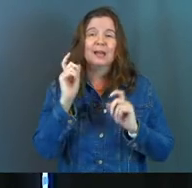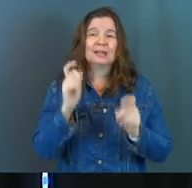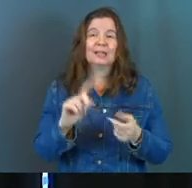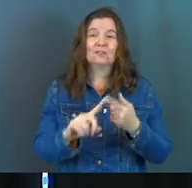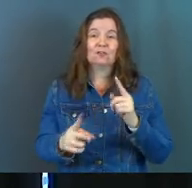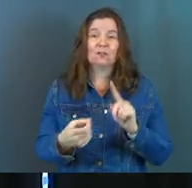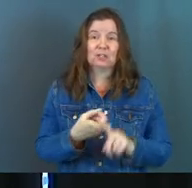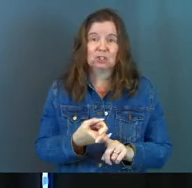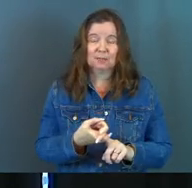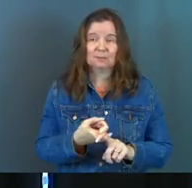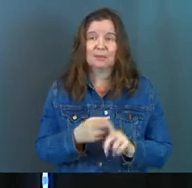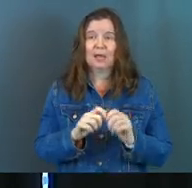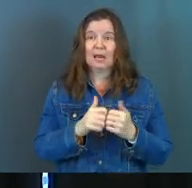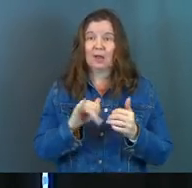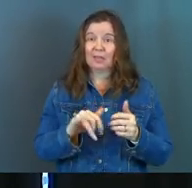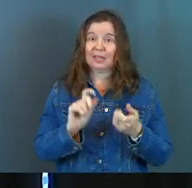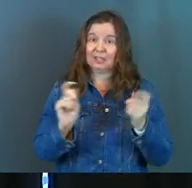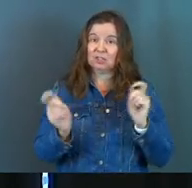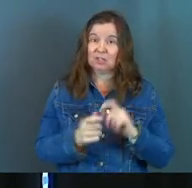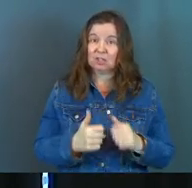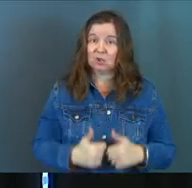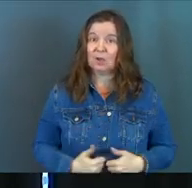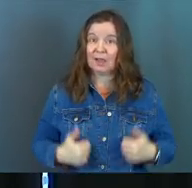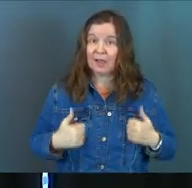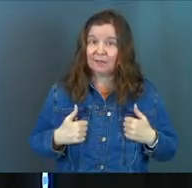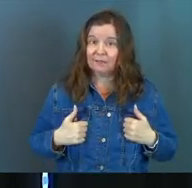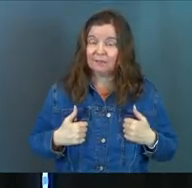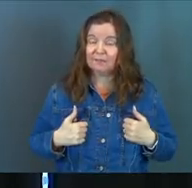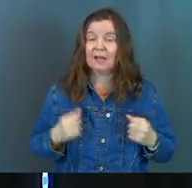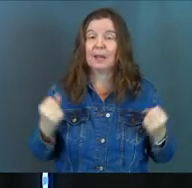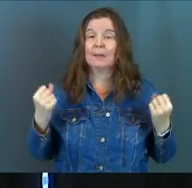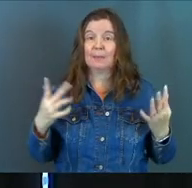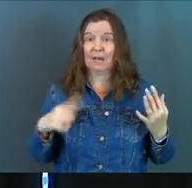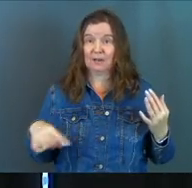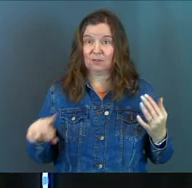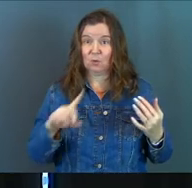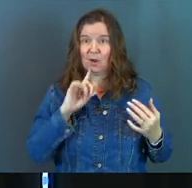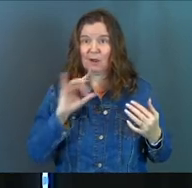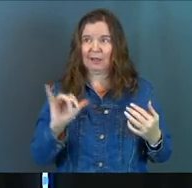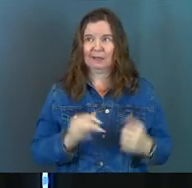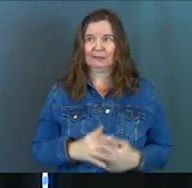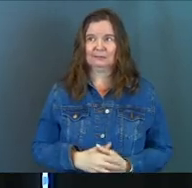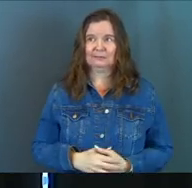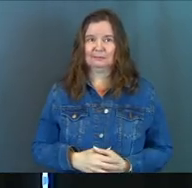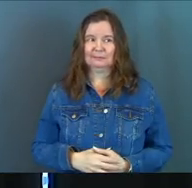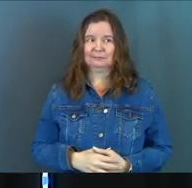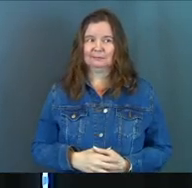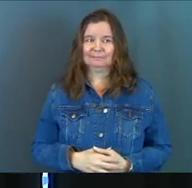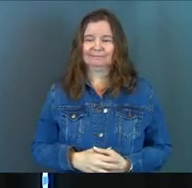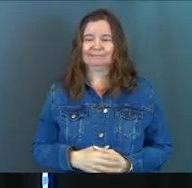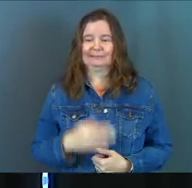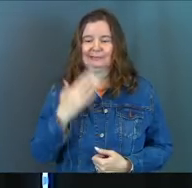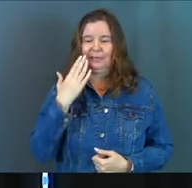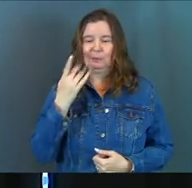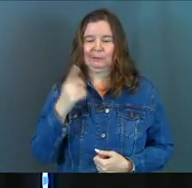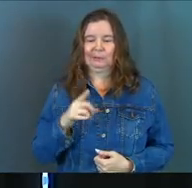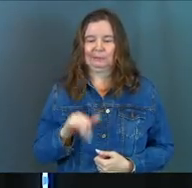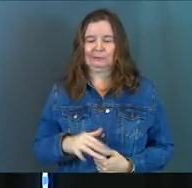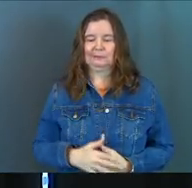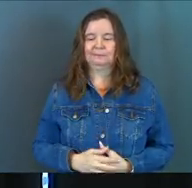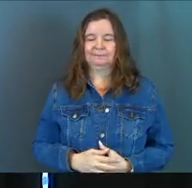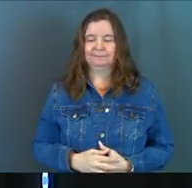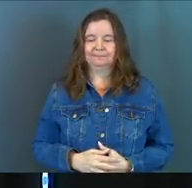God-given friendship and how that can change your life. And many of you are like, yeah, I know where this goes.